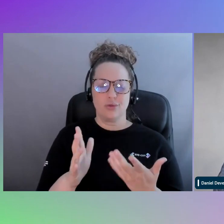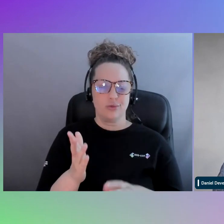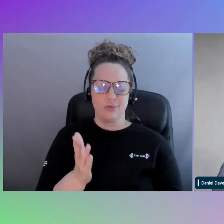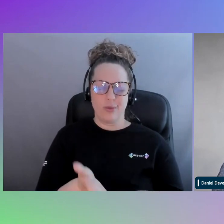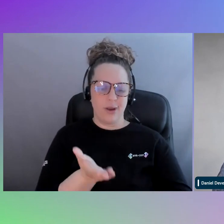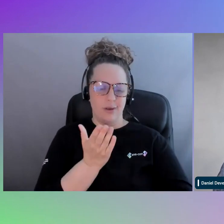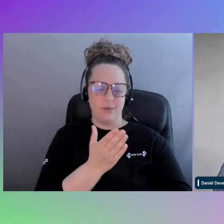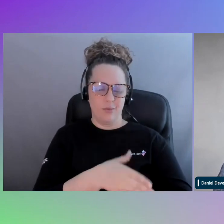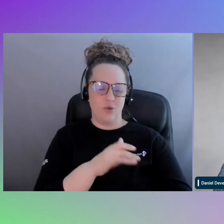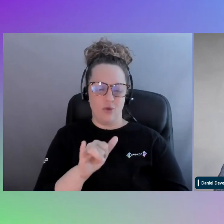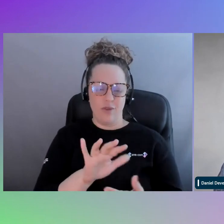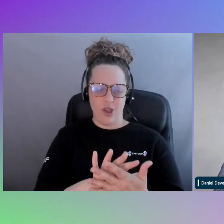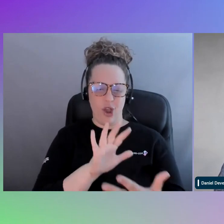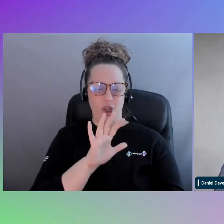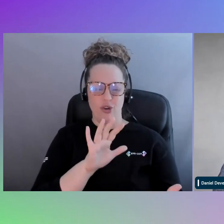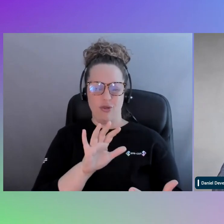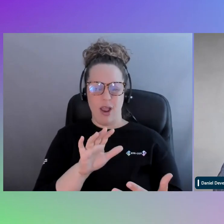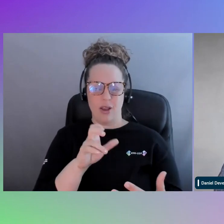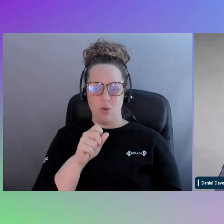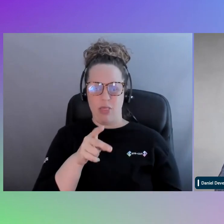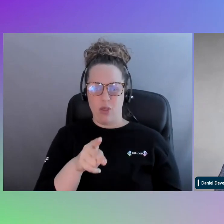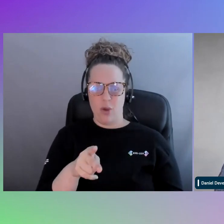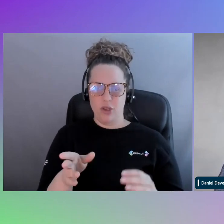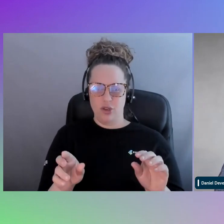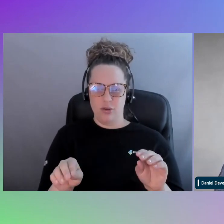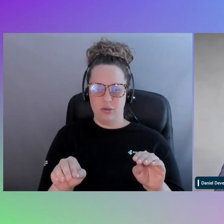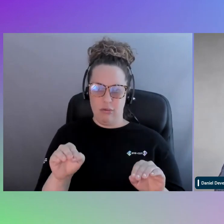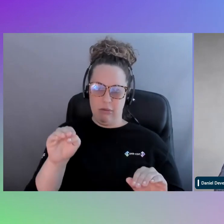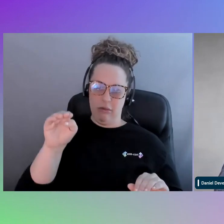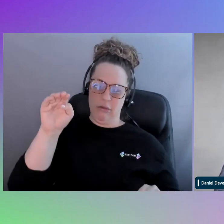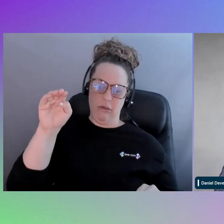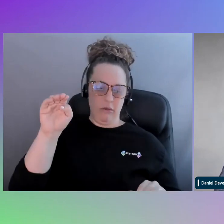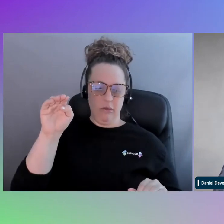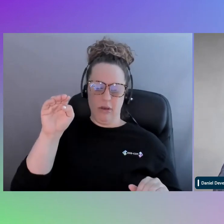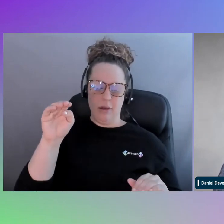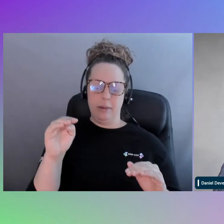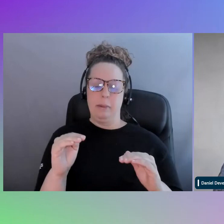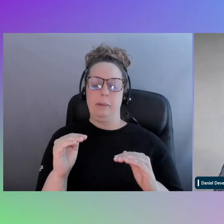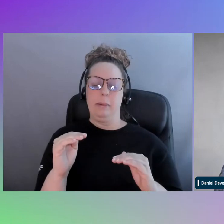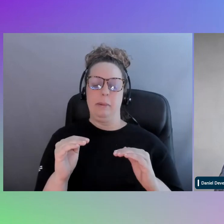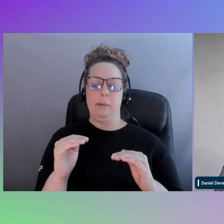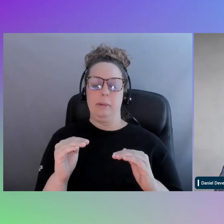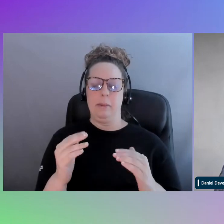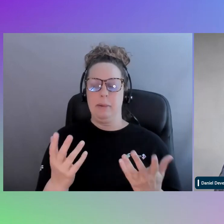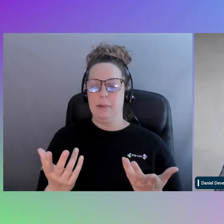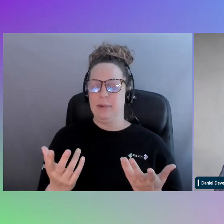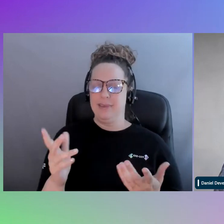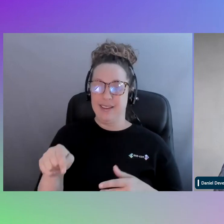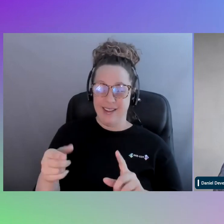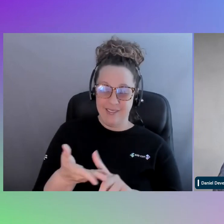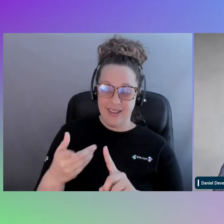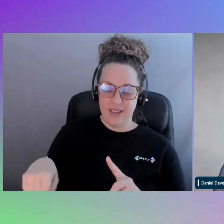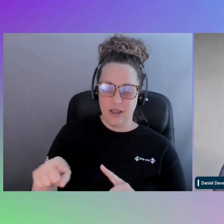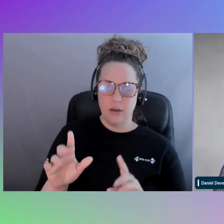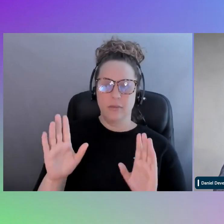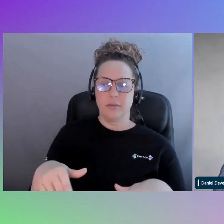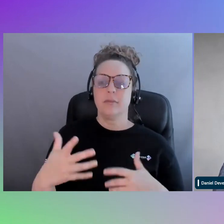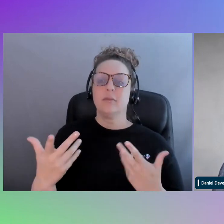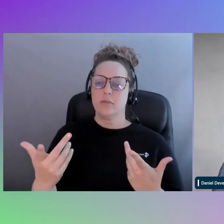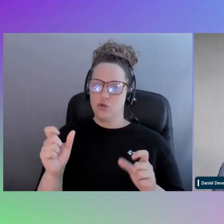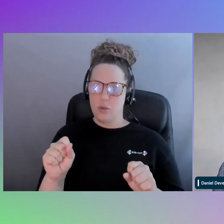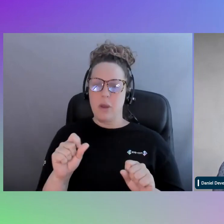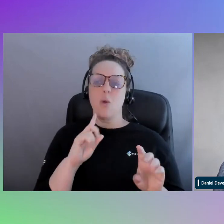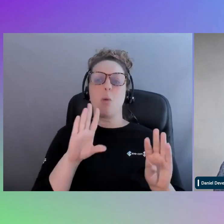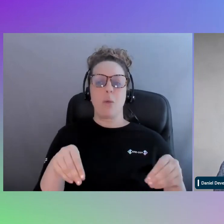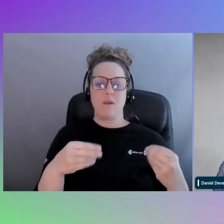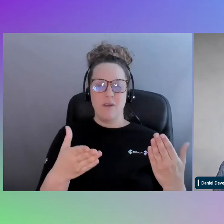colors because uh, they don't like how it looks or whatever. In that case, you should at least be able to provide